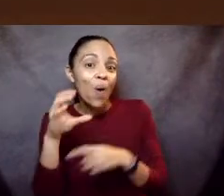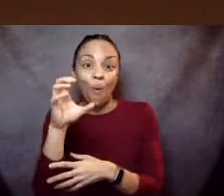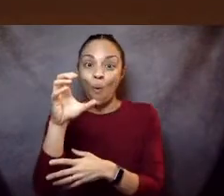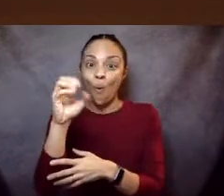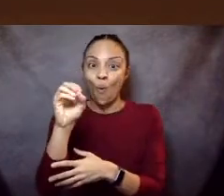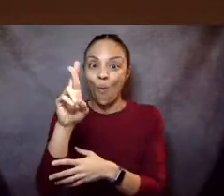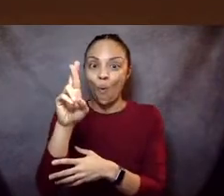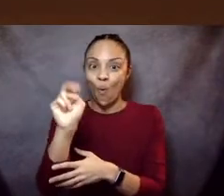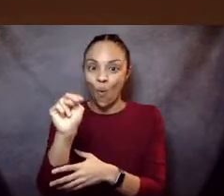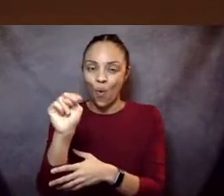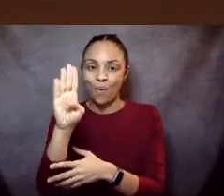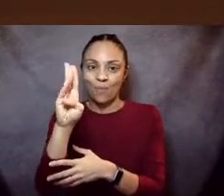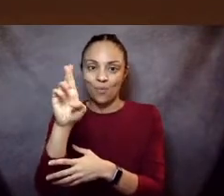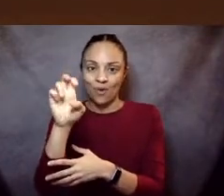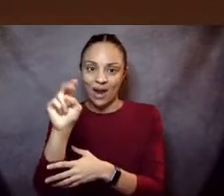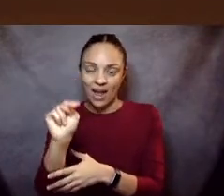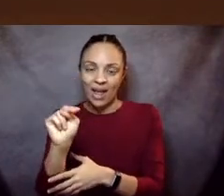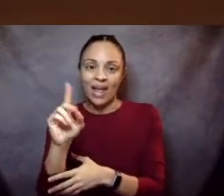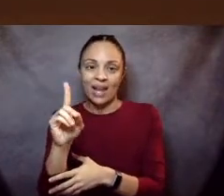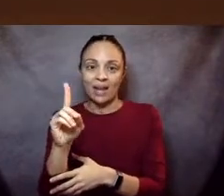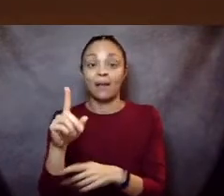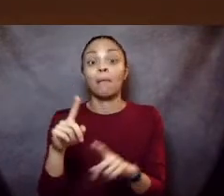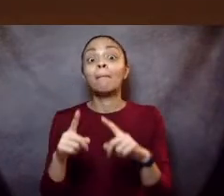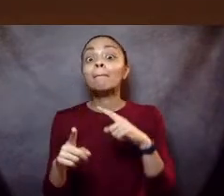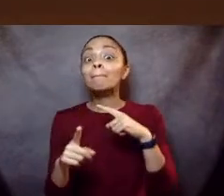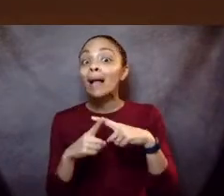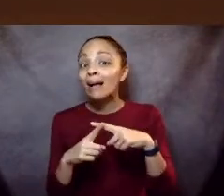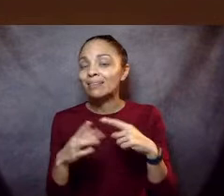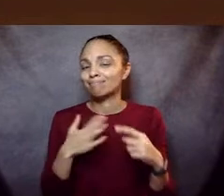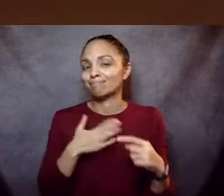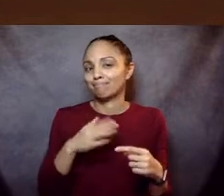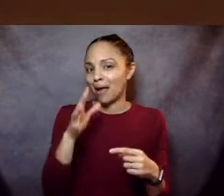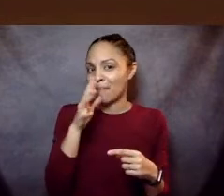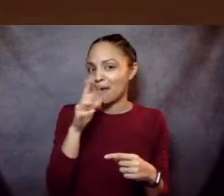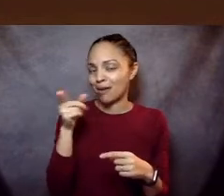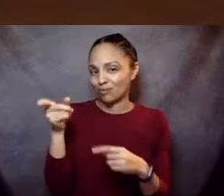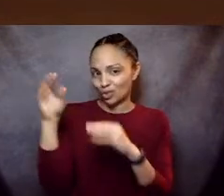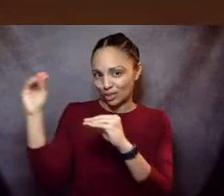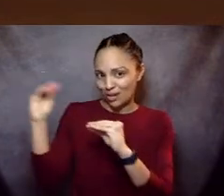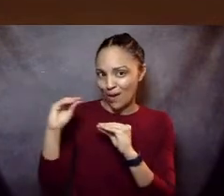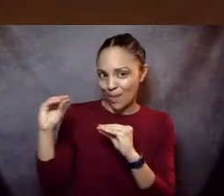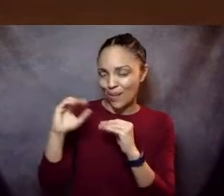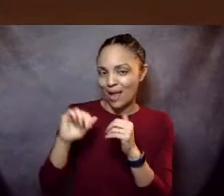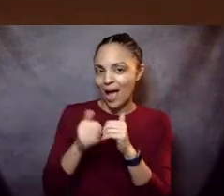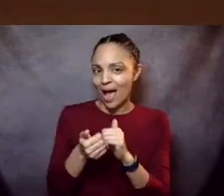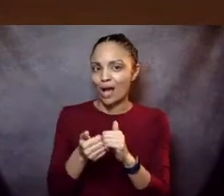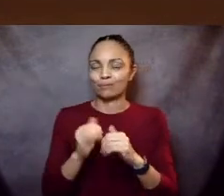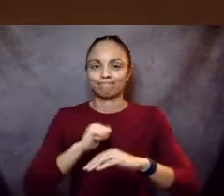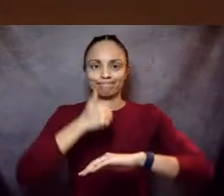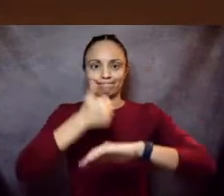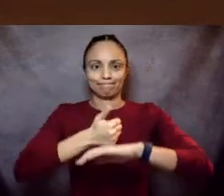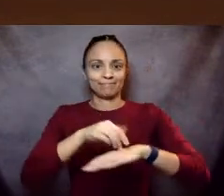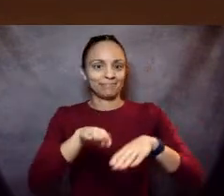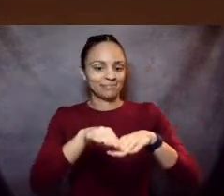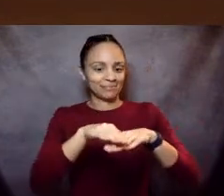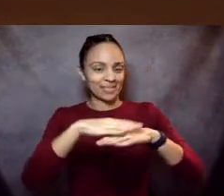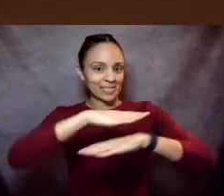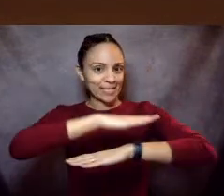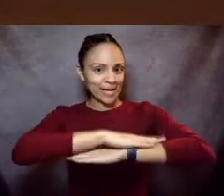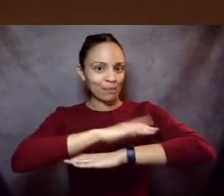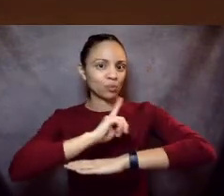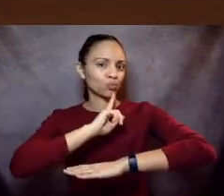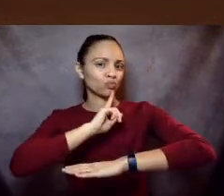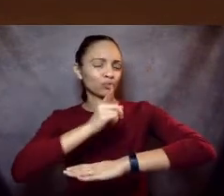a beautiful table. Surrounding me are books, because as a